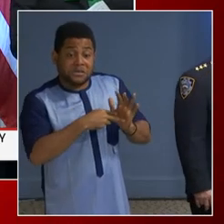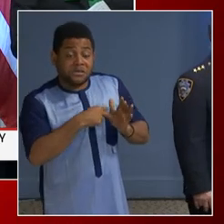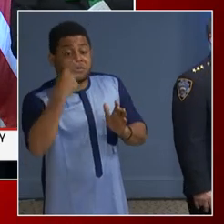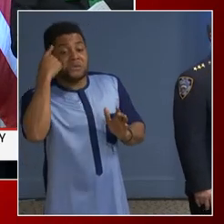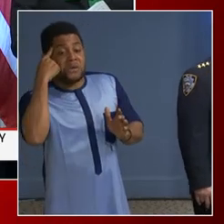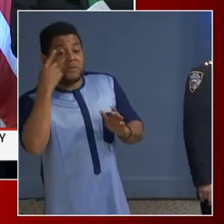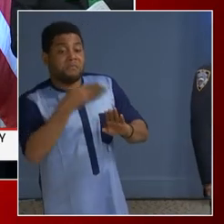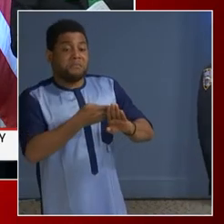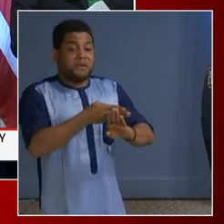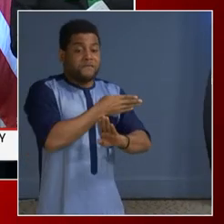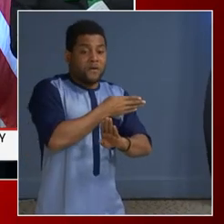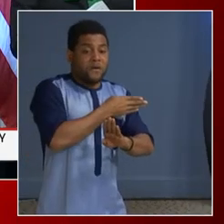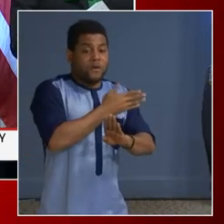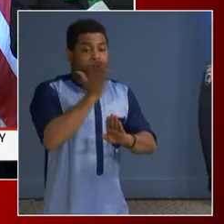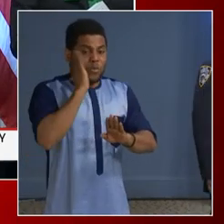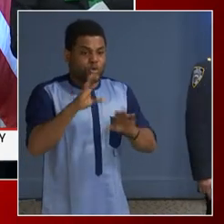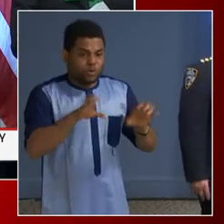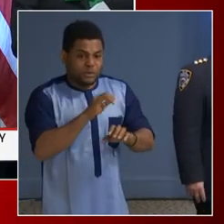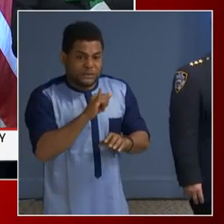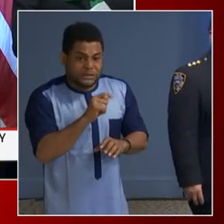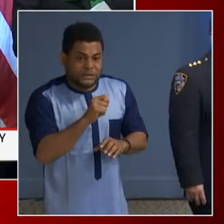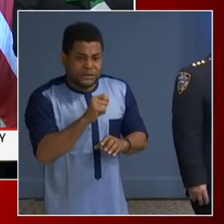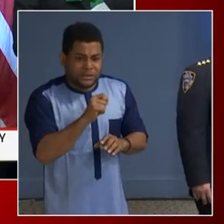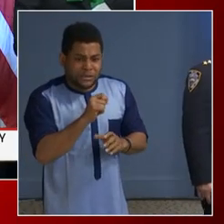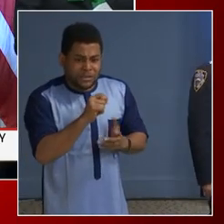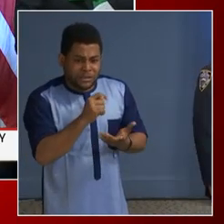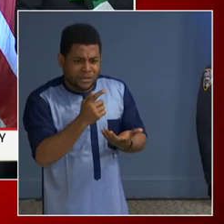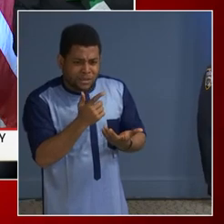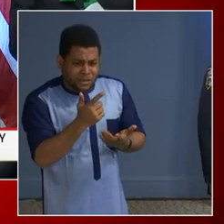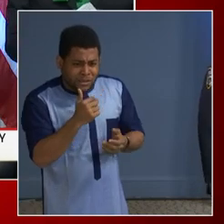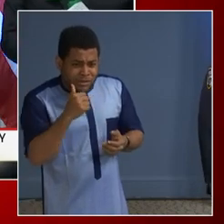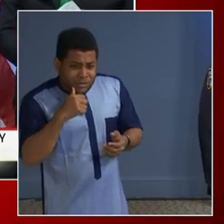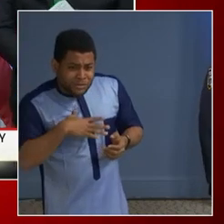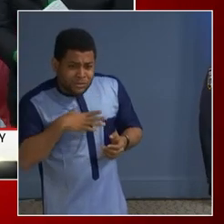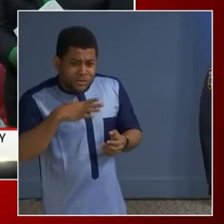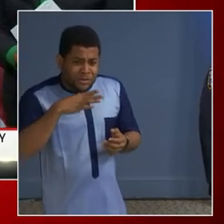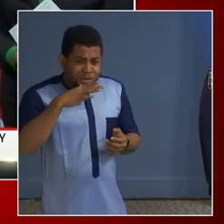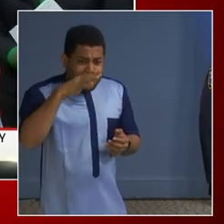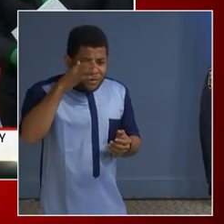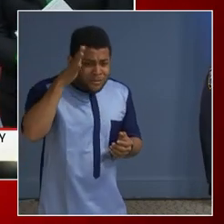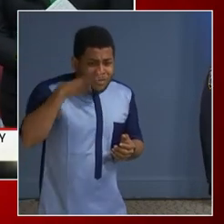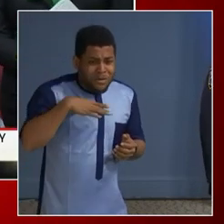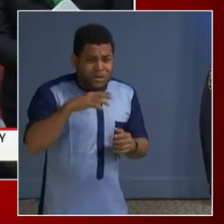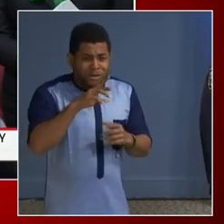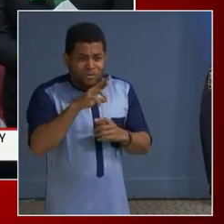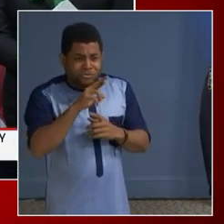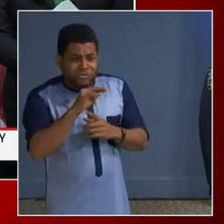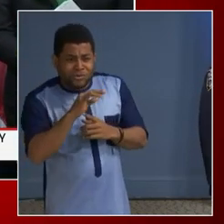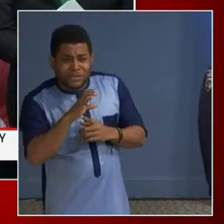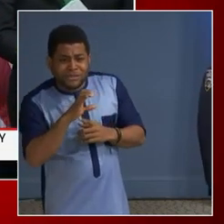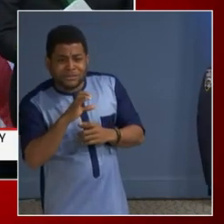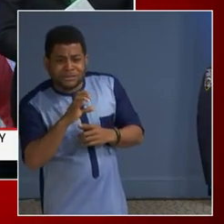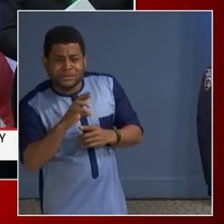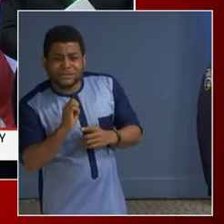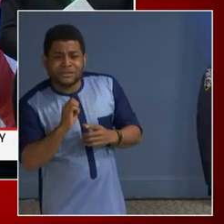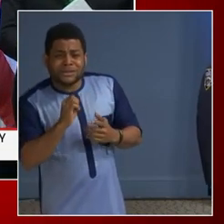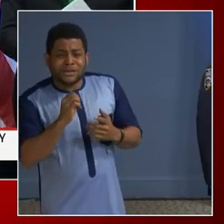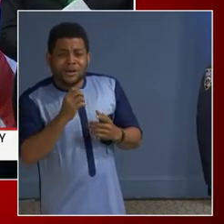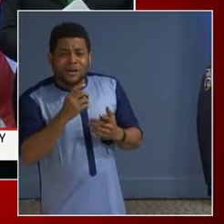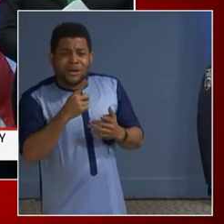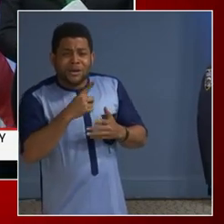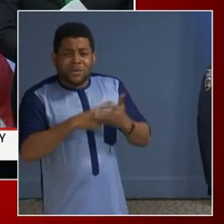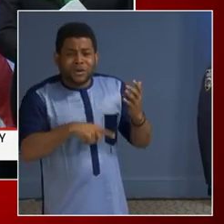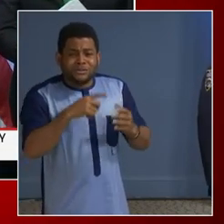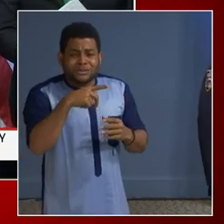Are they alone? Is there a certain gender? Is there a certain race? What kind of pattern is there? The pattern